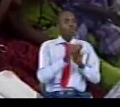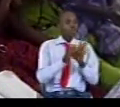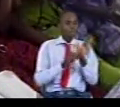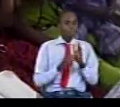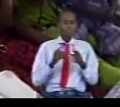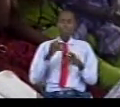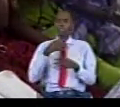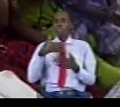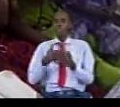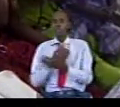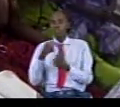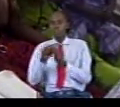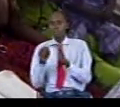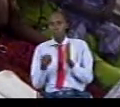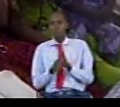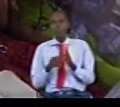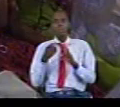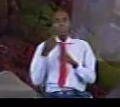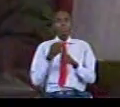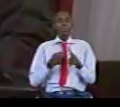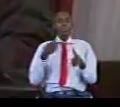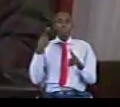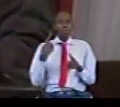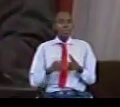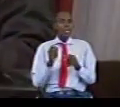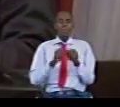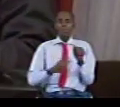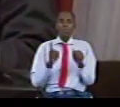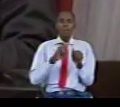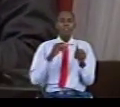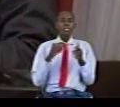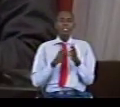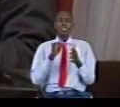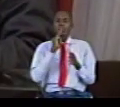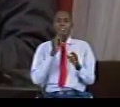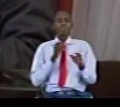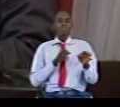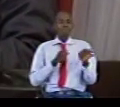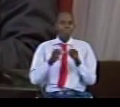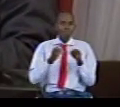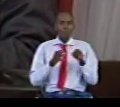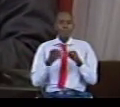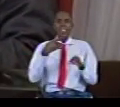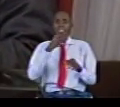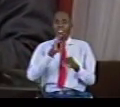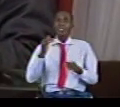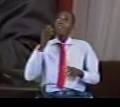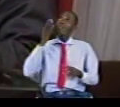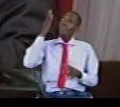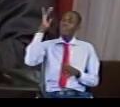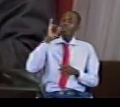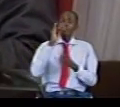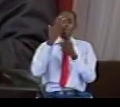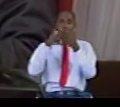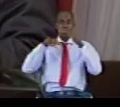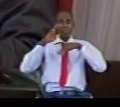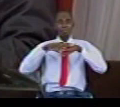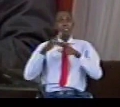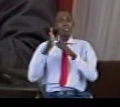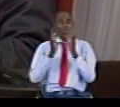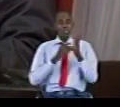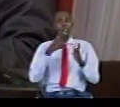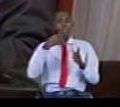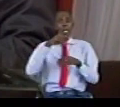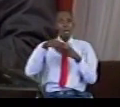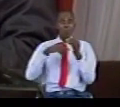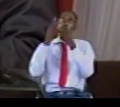the Gospels, from the epistles, everywhere, is telling us there is heaven. Jesus spoke about heaven. The angels spoke